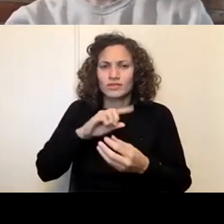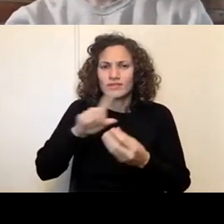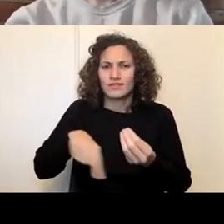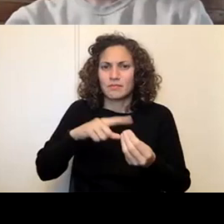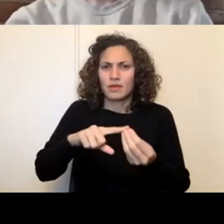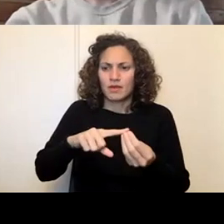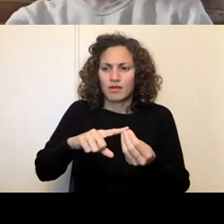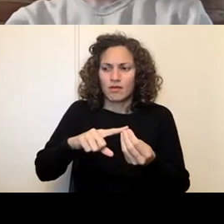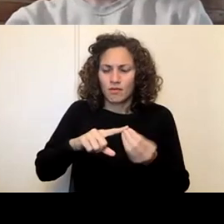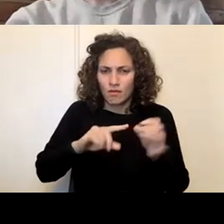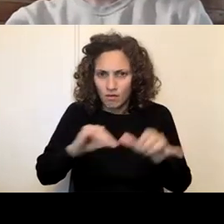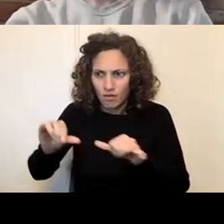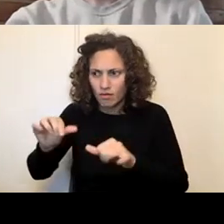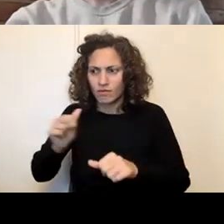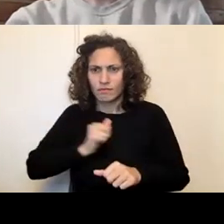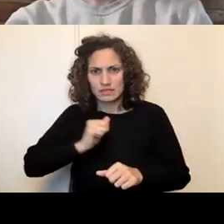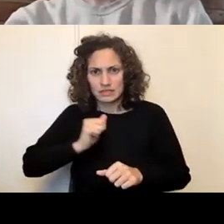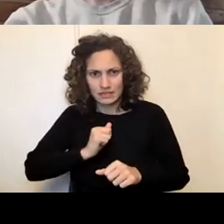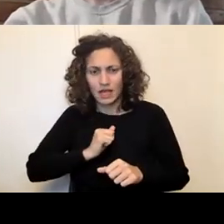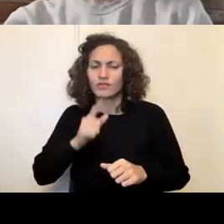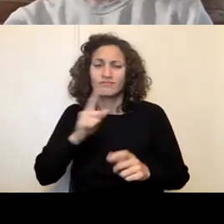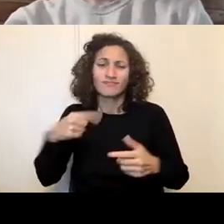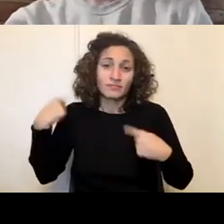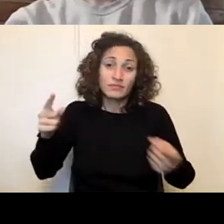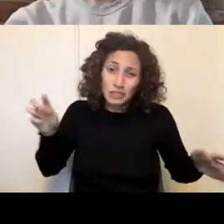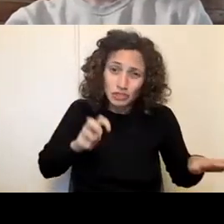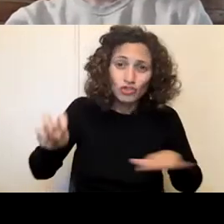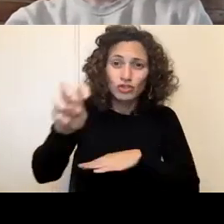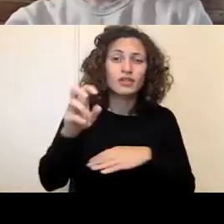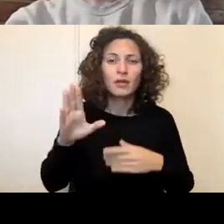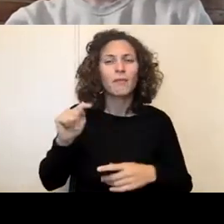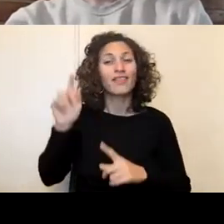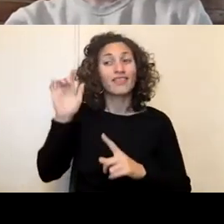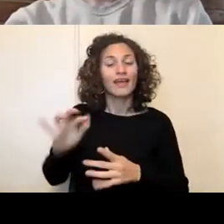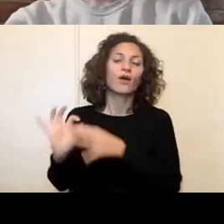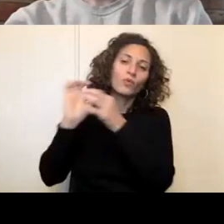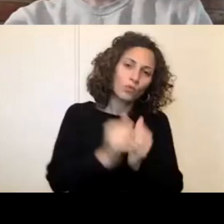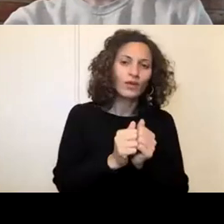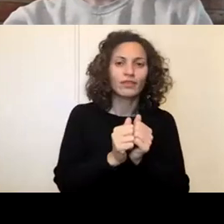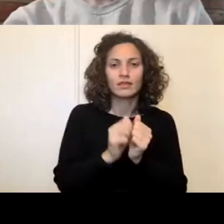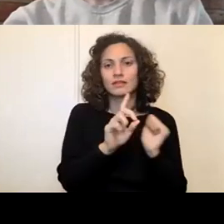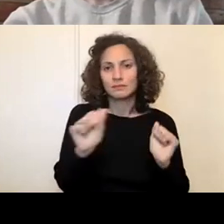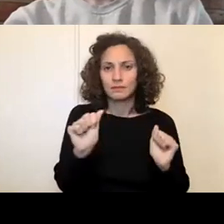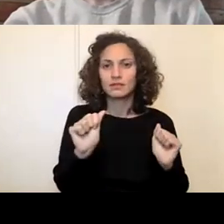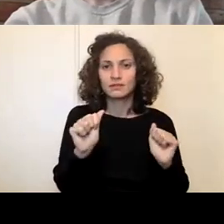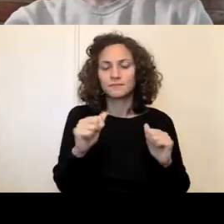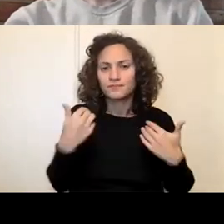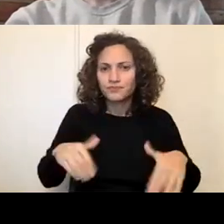and it's all been a journey, but particularly that with disability, because I